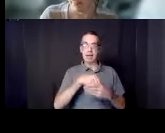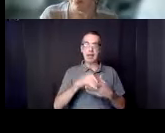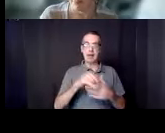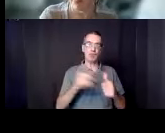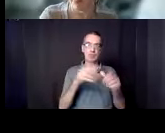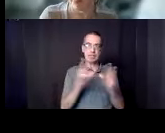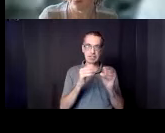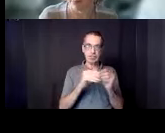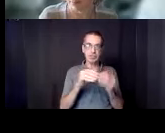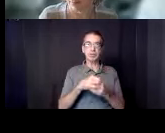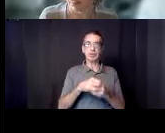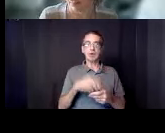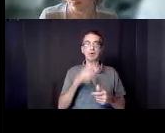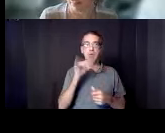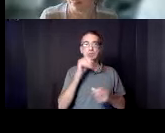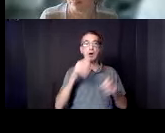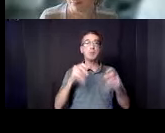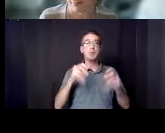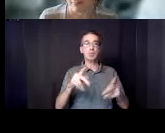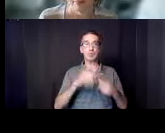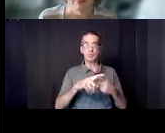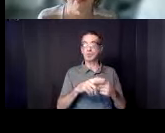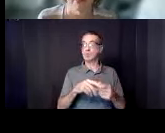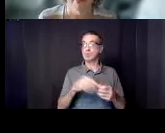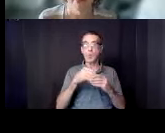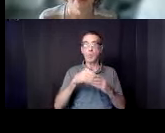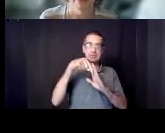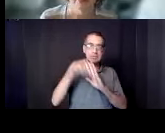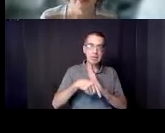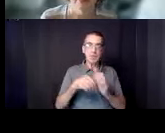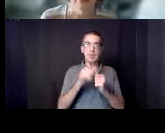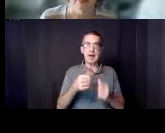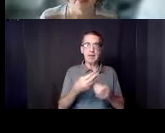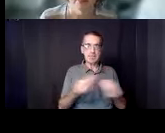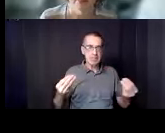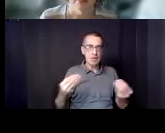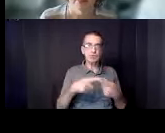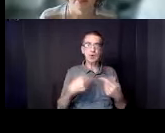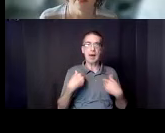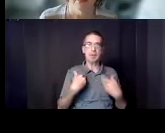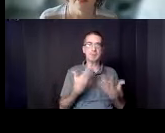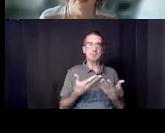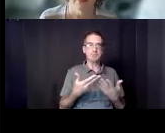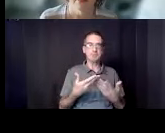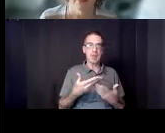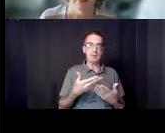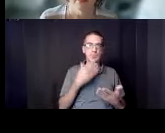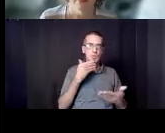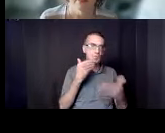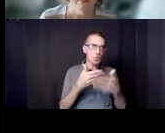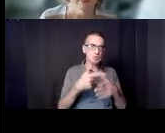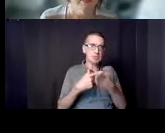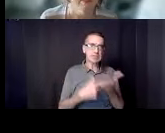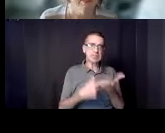session. So it's also an opportunity to go deeper with the material, to have a kind of intimate discussion with